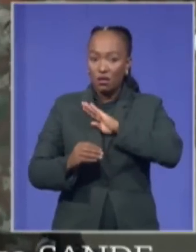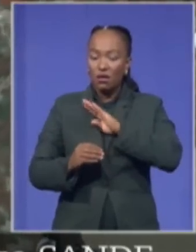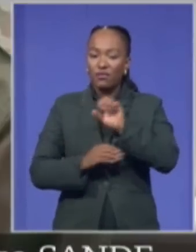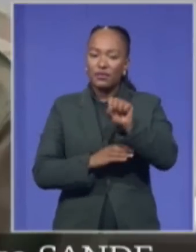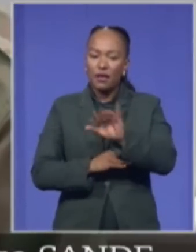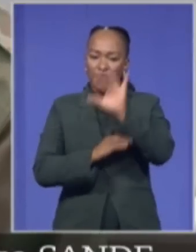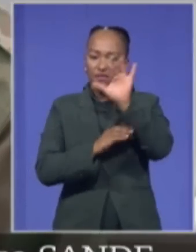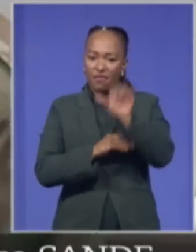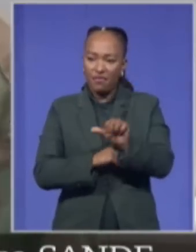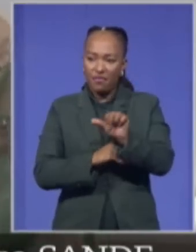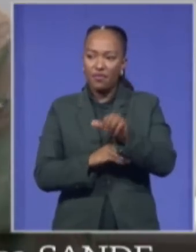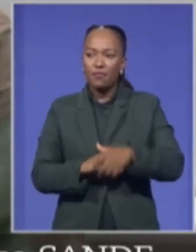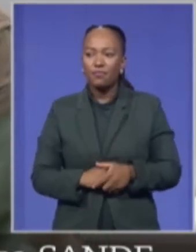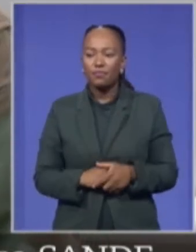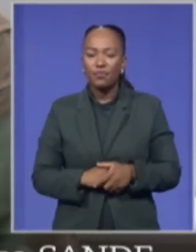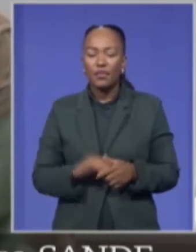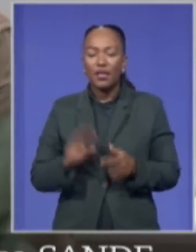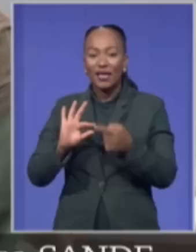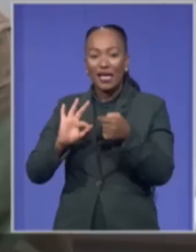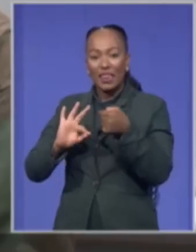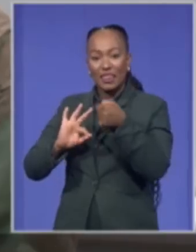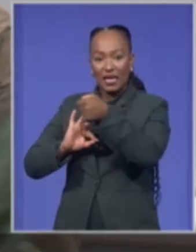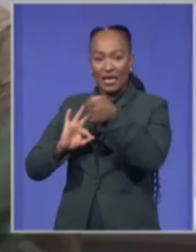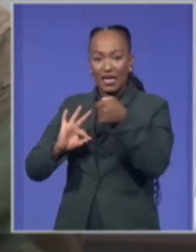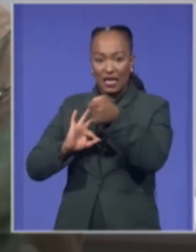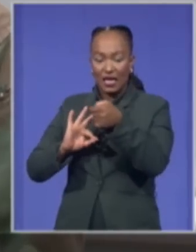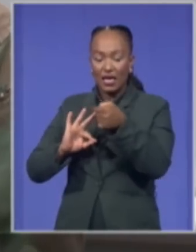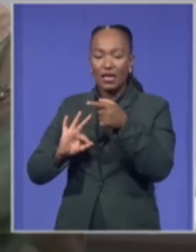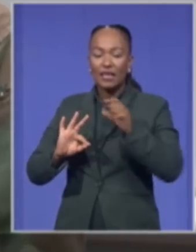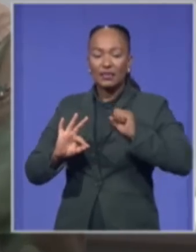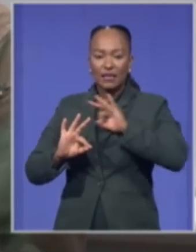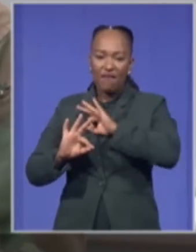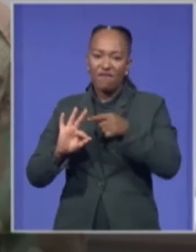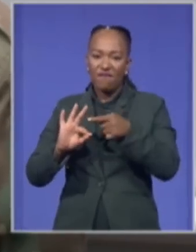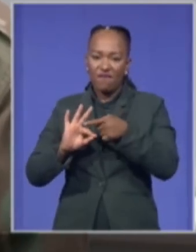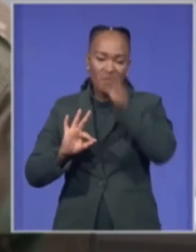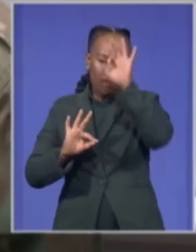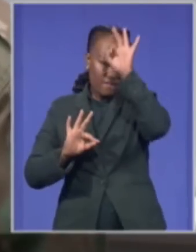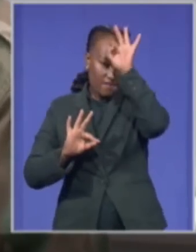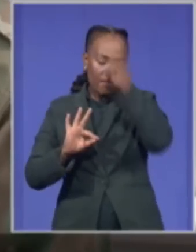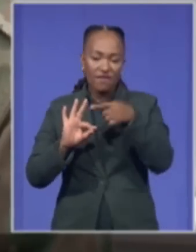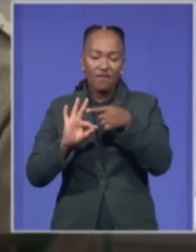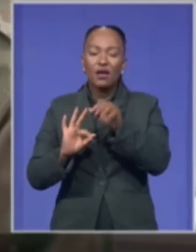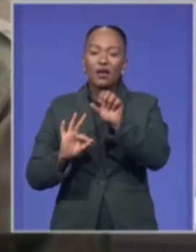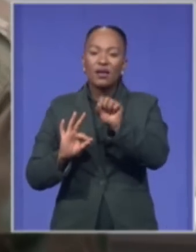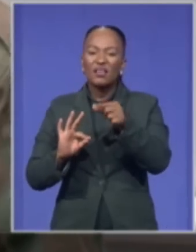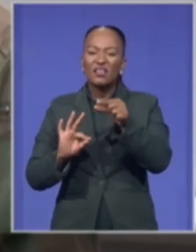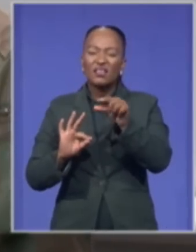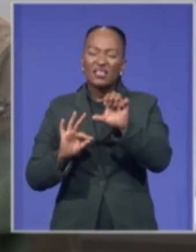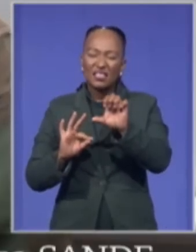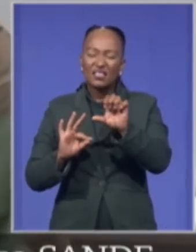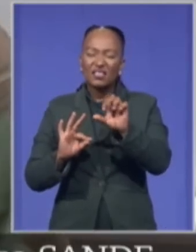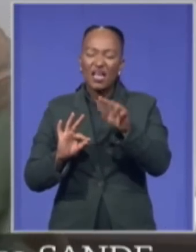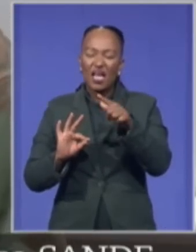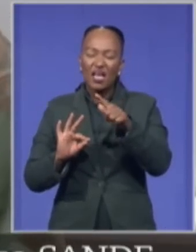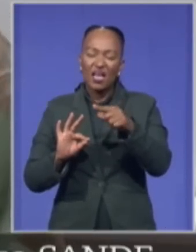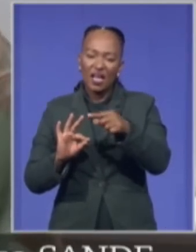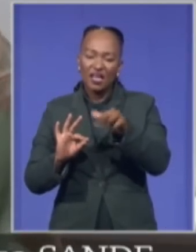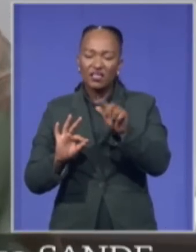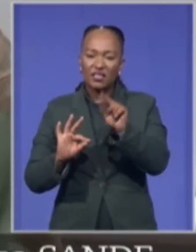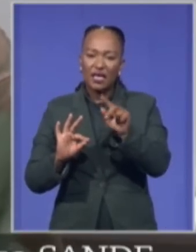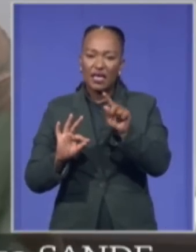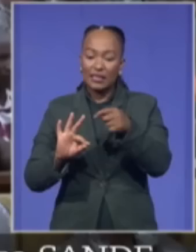Borwa 3 of them with the staff sergeant, they served the first mission as well as now the second mission